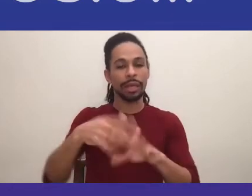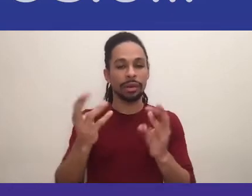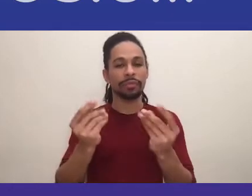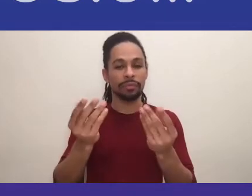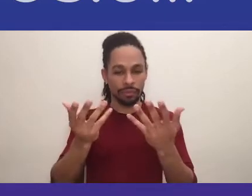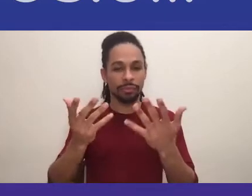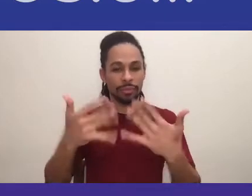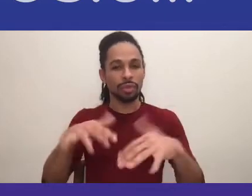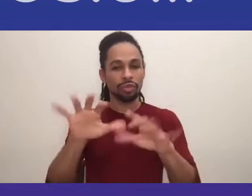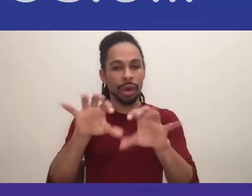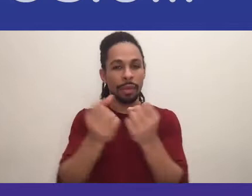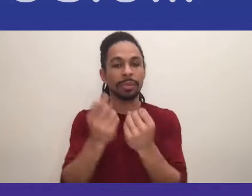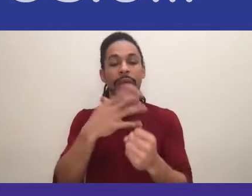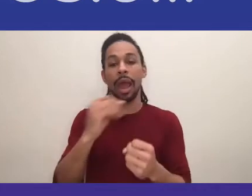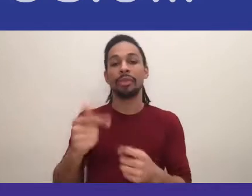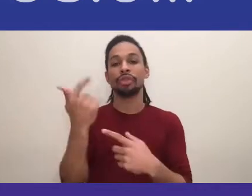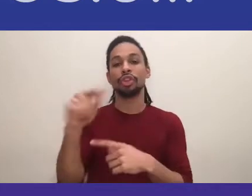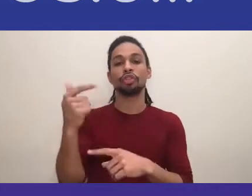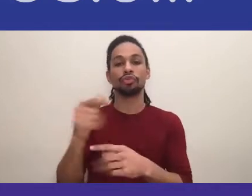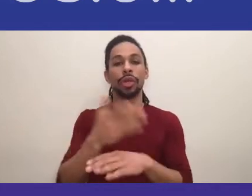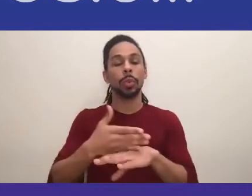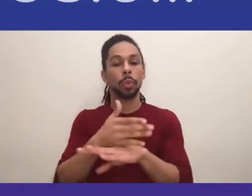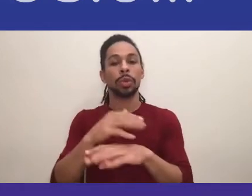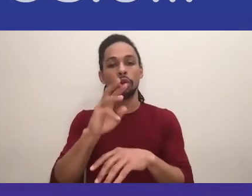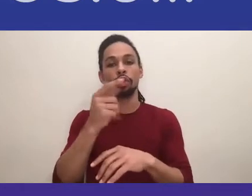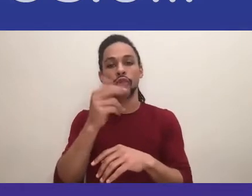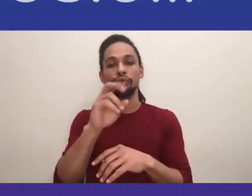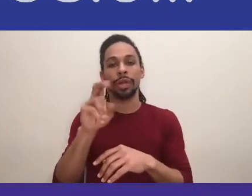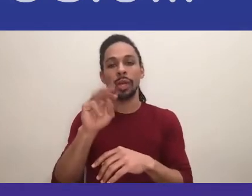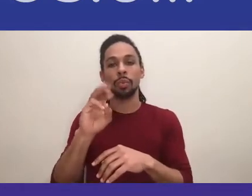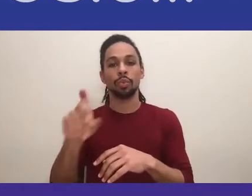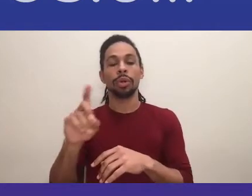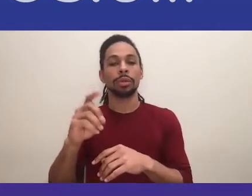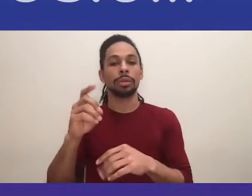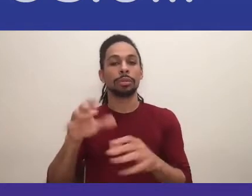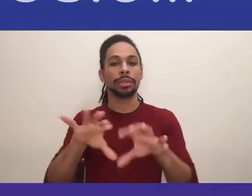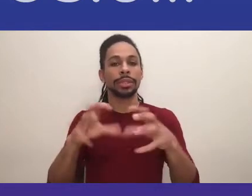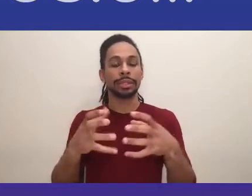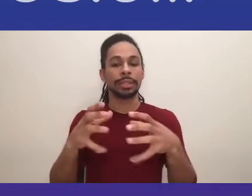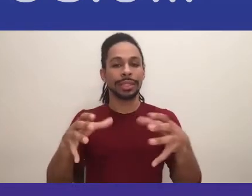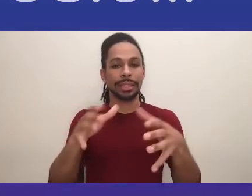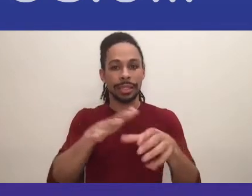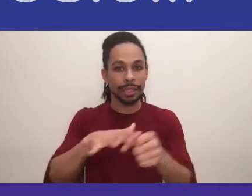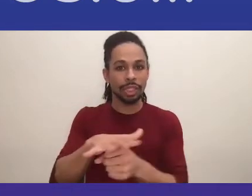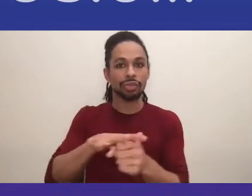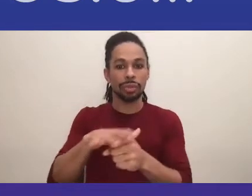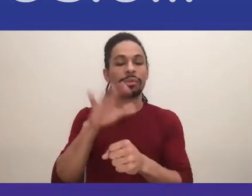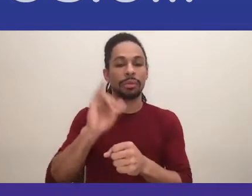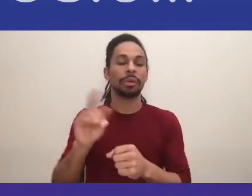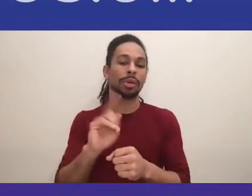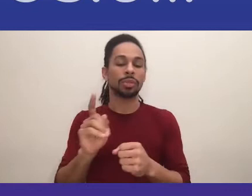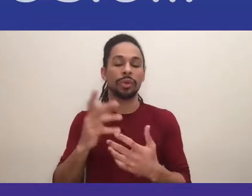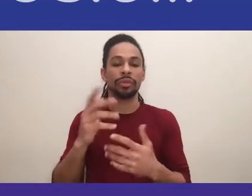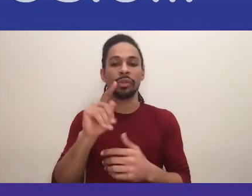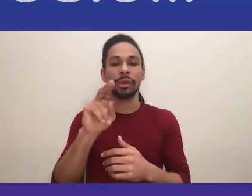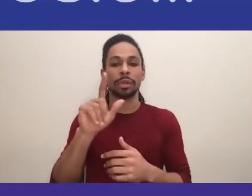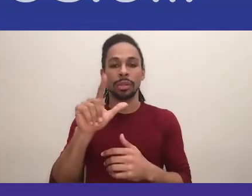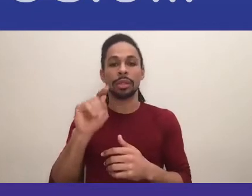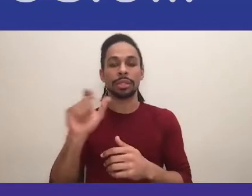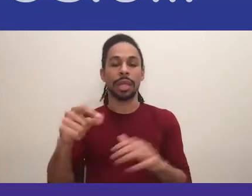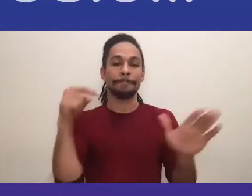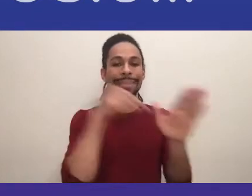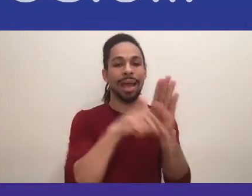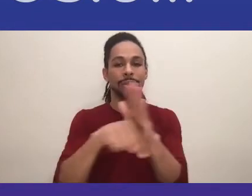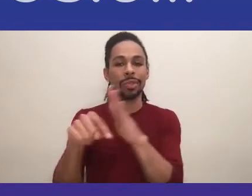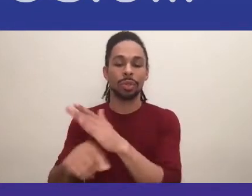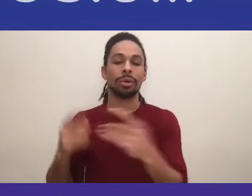District, a historical African-American neighborhood that 100 years ago was the site of the Tulsa Race Massacre, and that we're experiencing the centennial